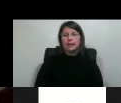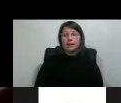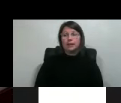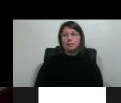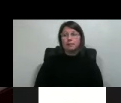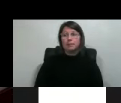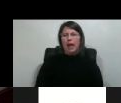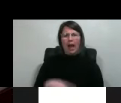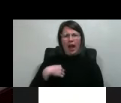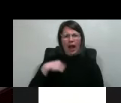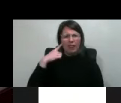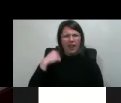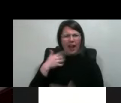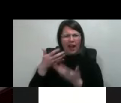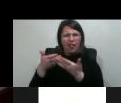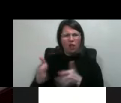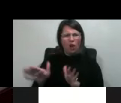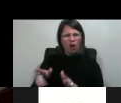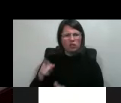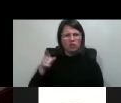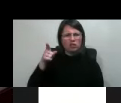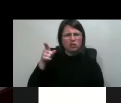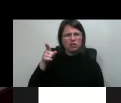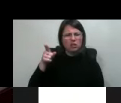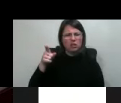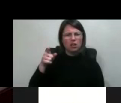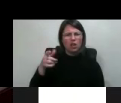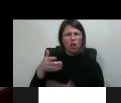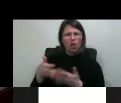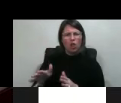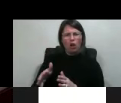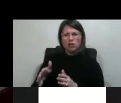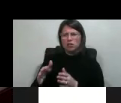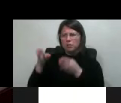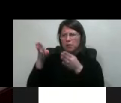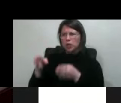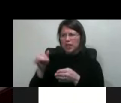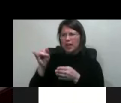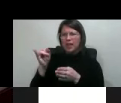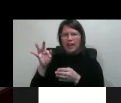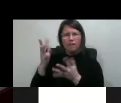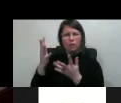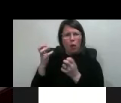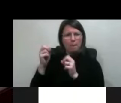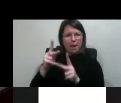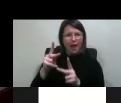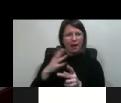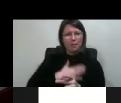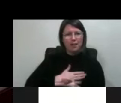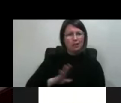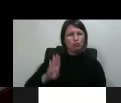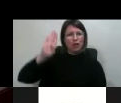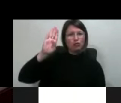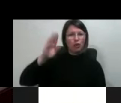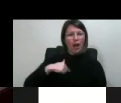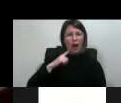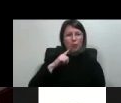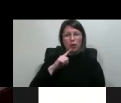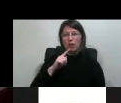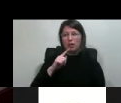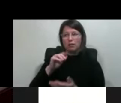I think I lost him there for a moment. If you'd like to come back on, please raise your hand and I'll note